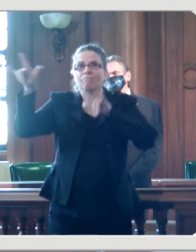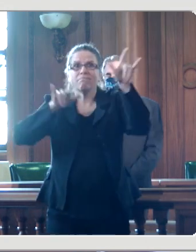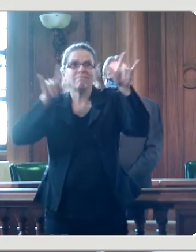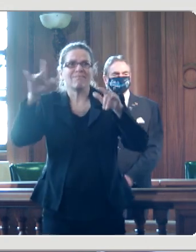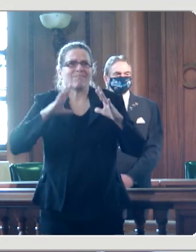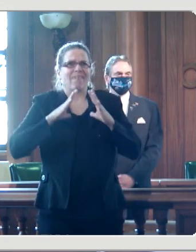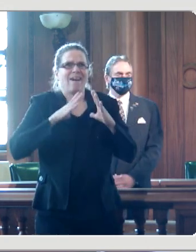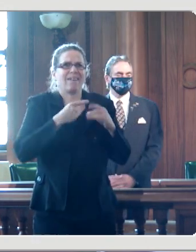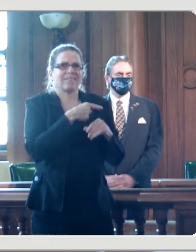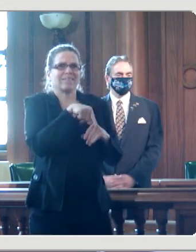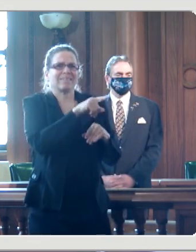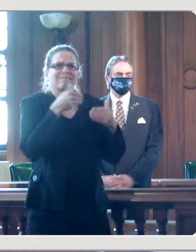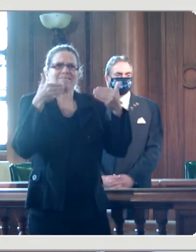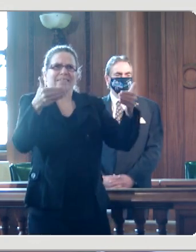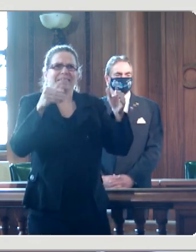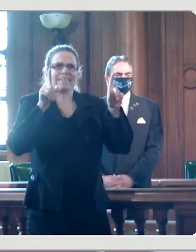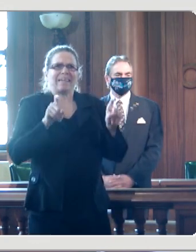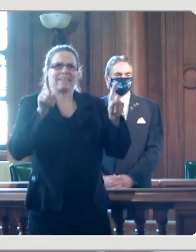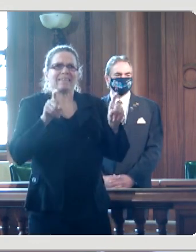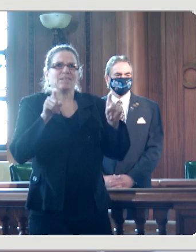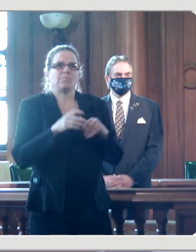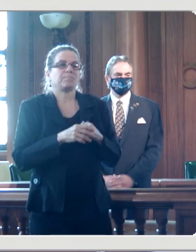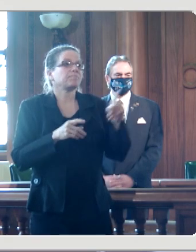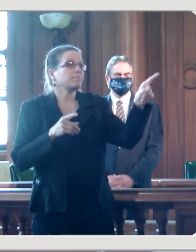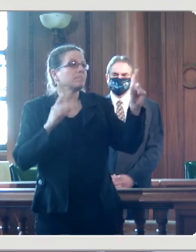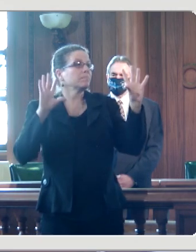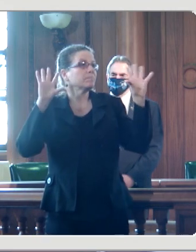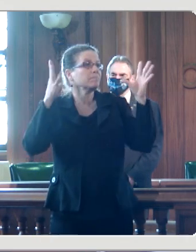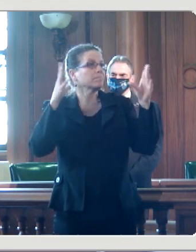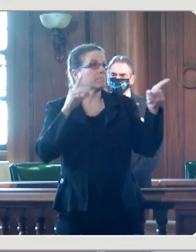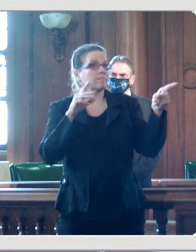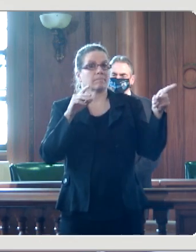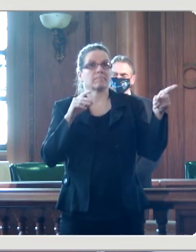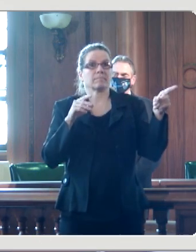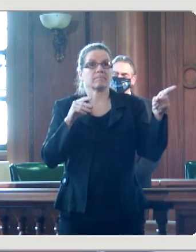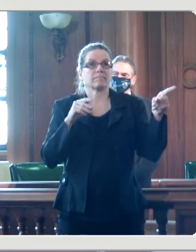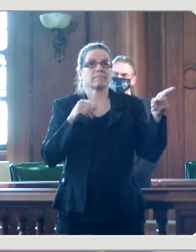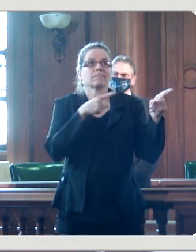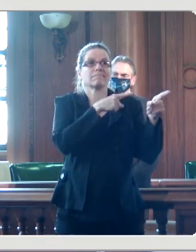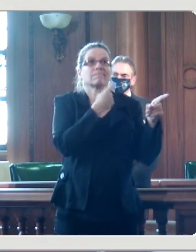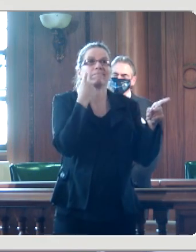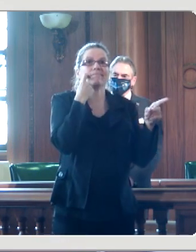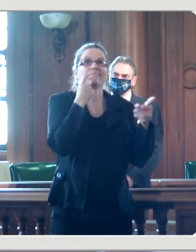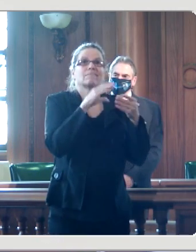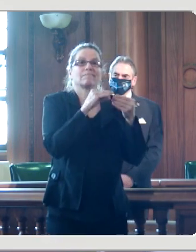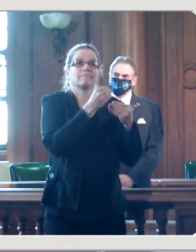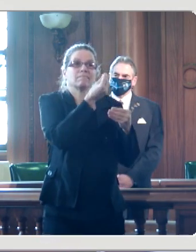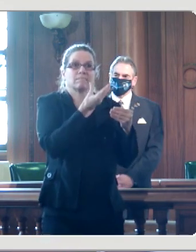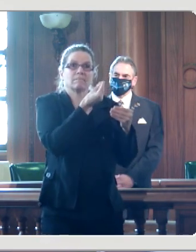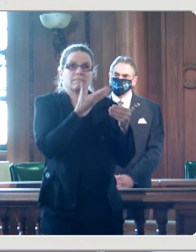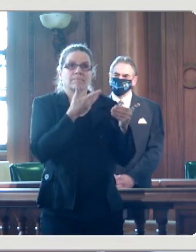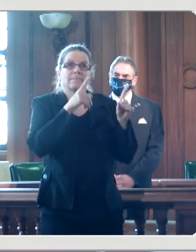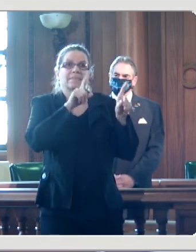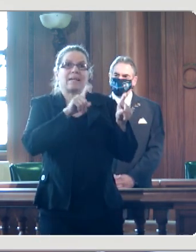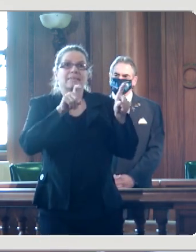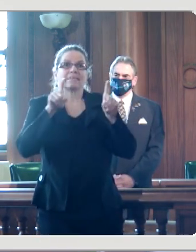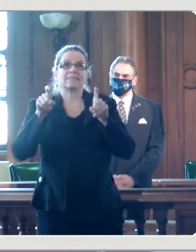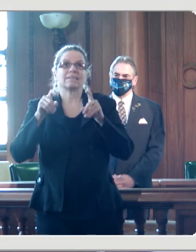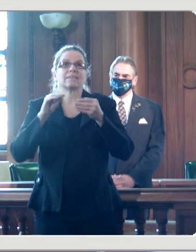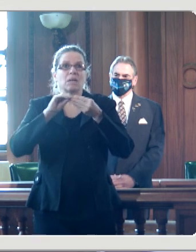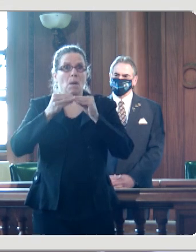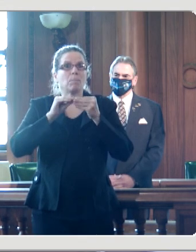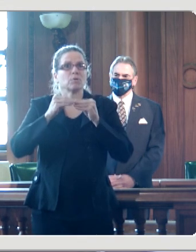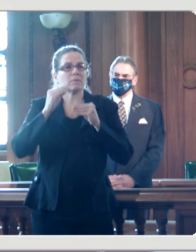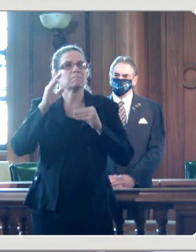AMR testing reporting prior to holidays was pretty consistent. So even prior to the holidays, individuals were